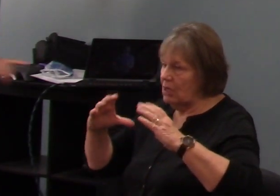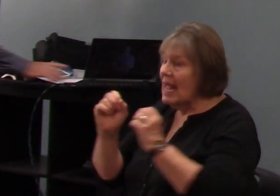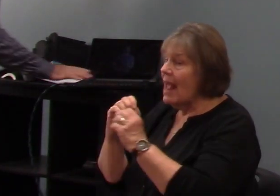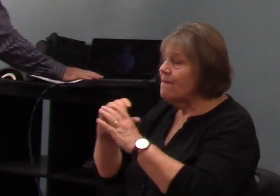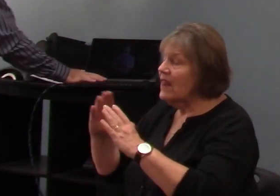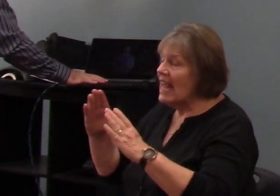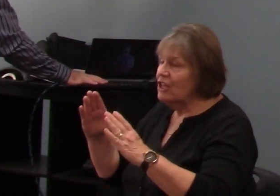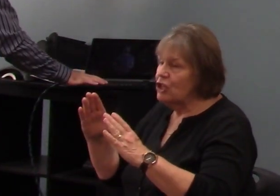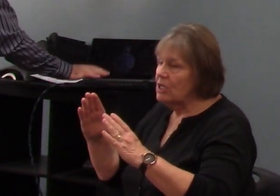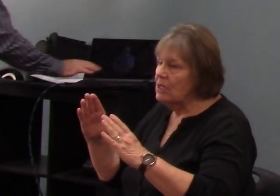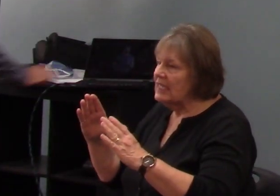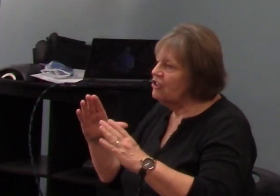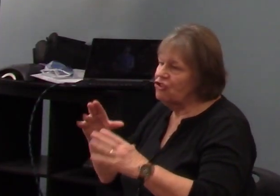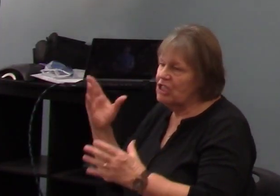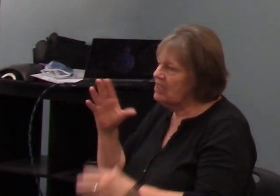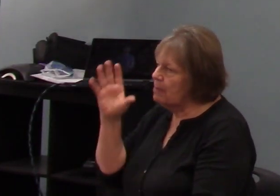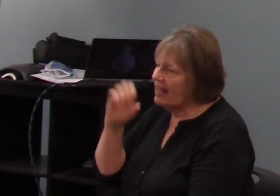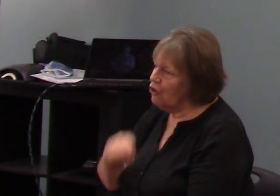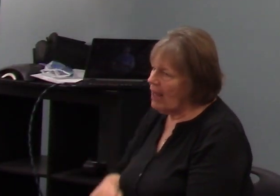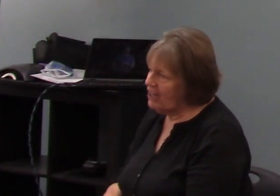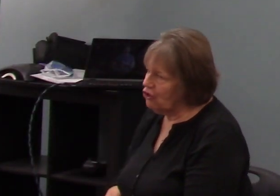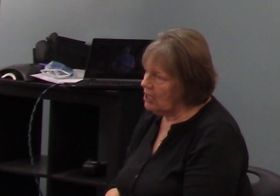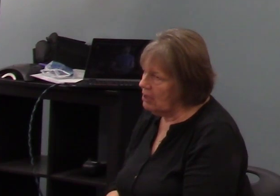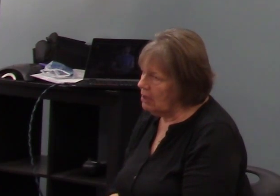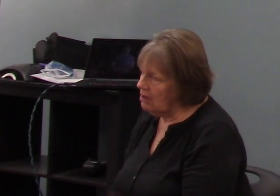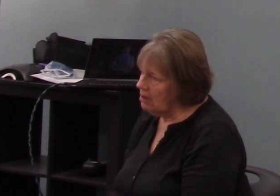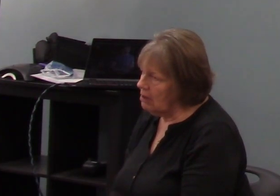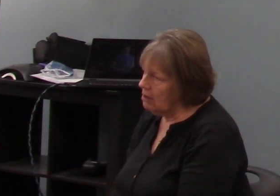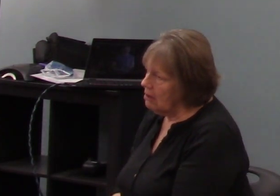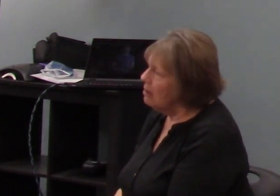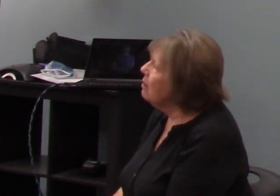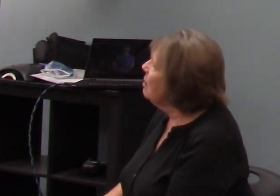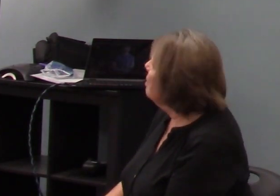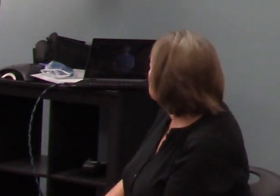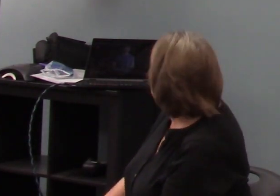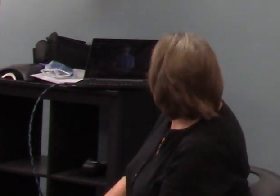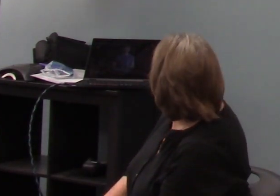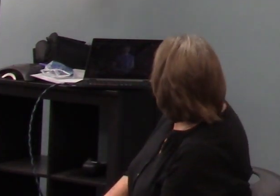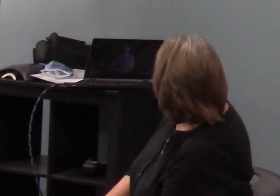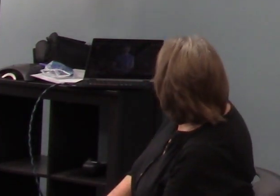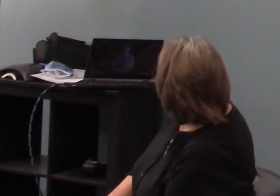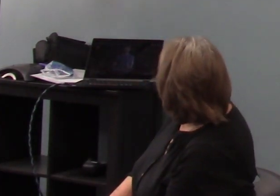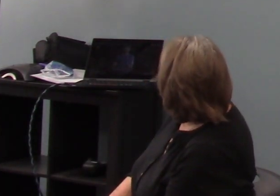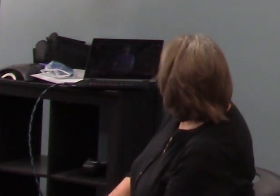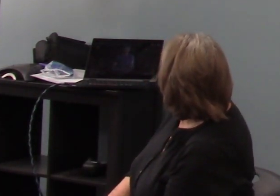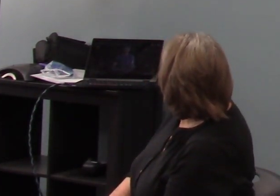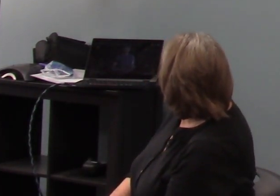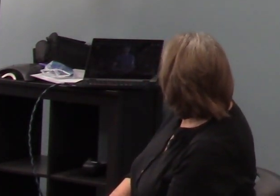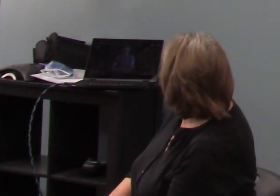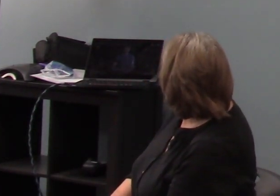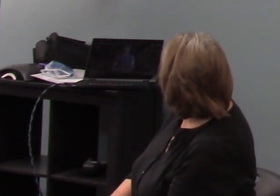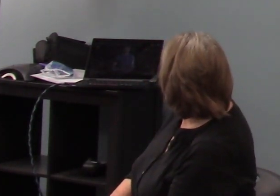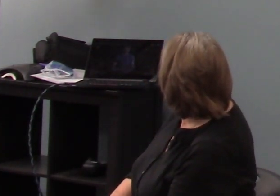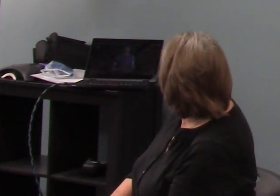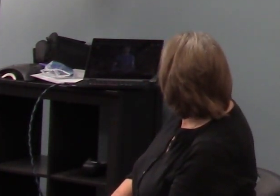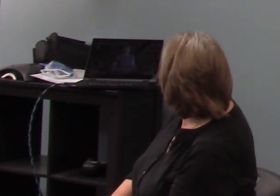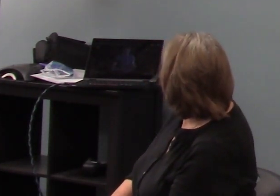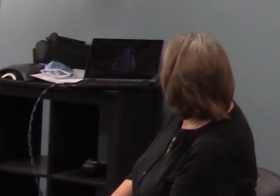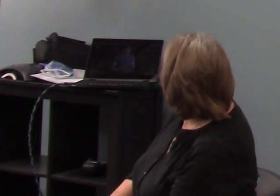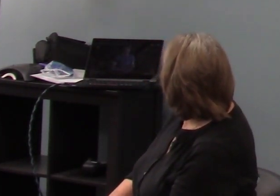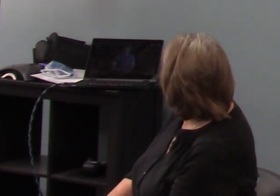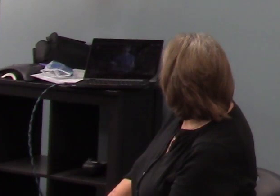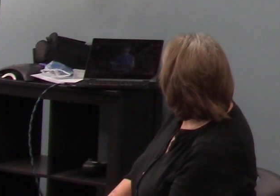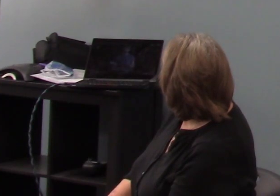speculative. However, as with every really well-established theory, there are boundaries to what the Big